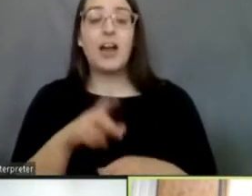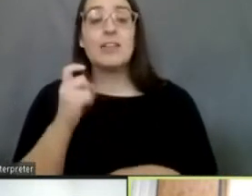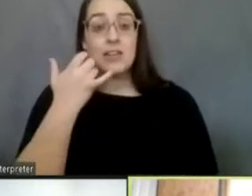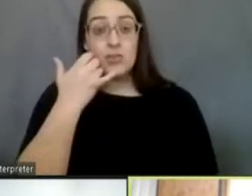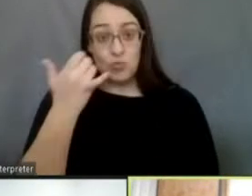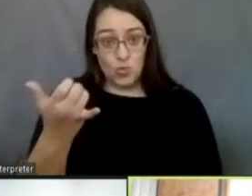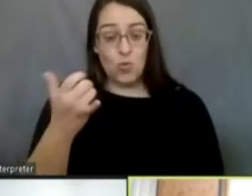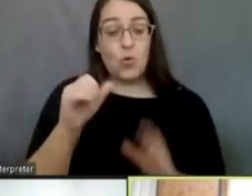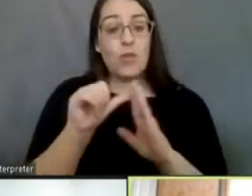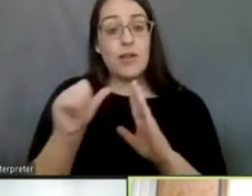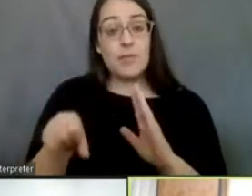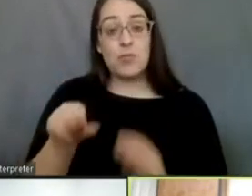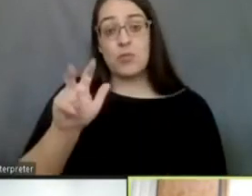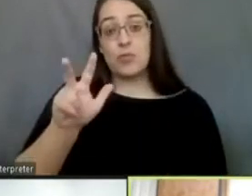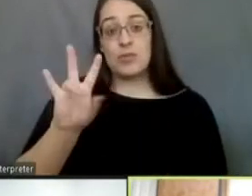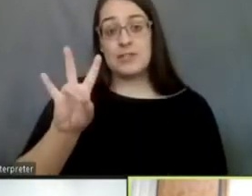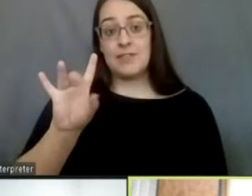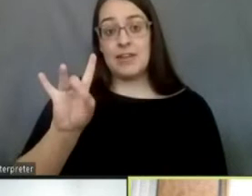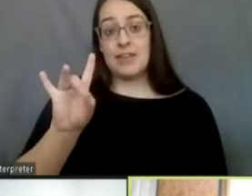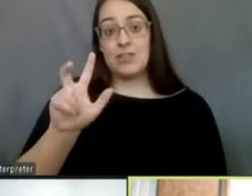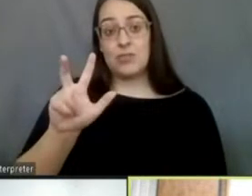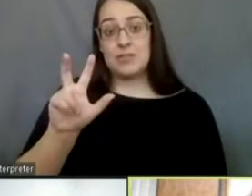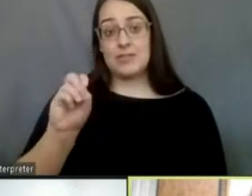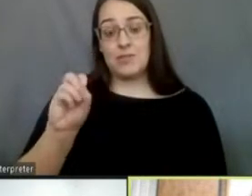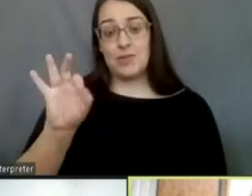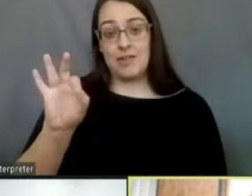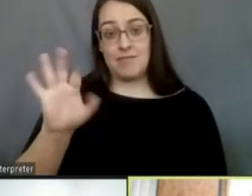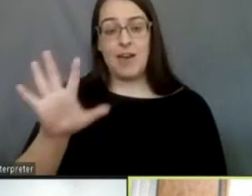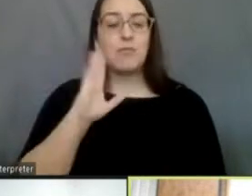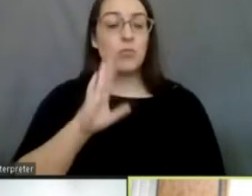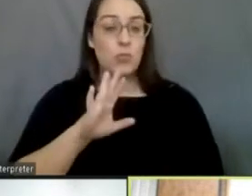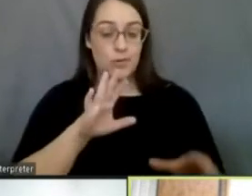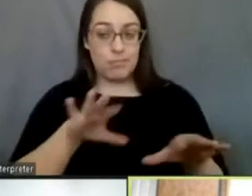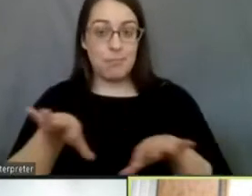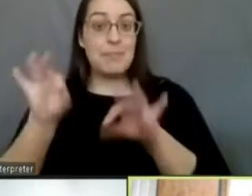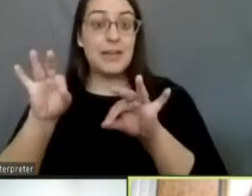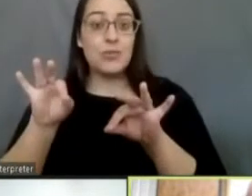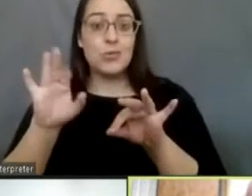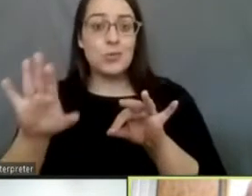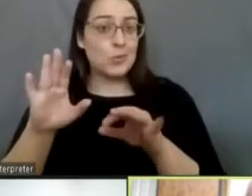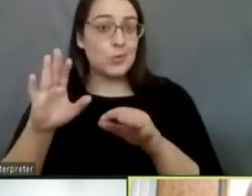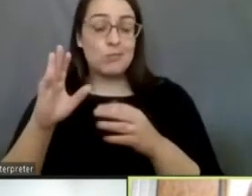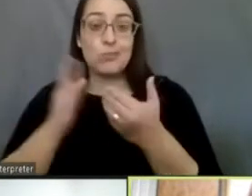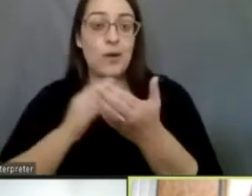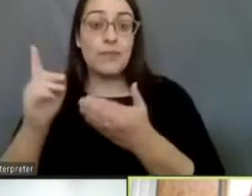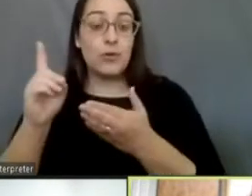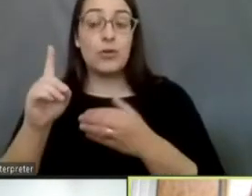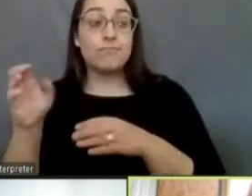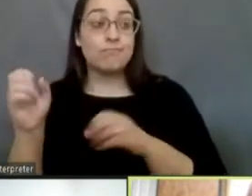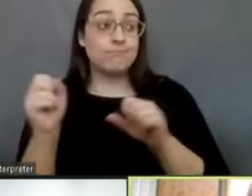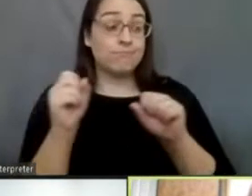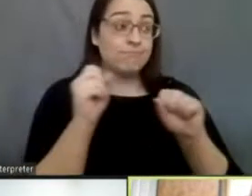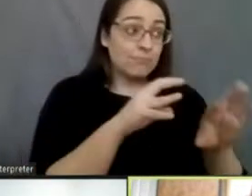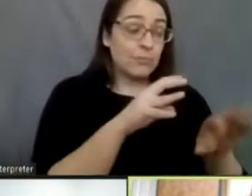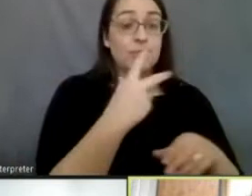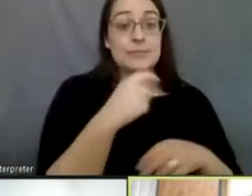call Amarillo City Transit at 378-3095. They will pick you up where you are. They will bring you to the vaccination site or the drive-through